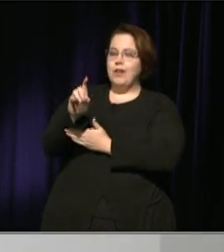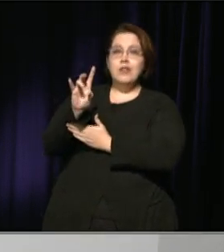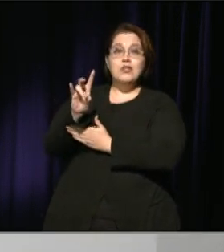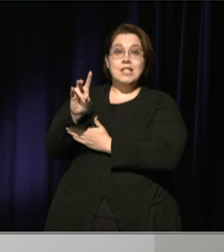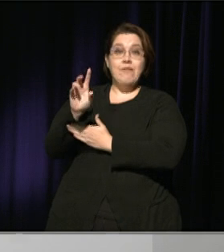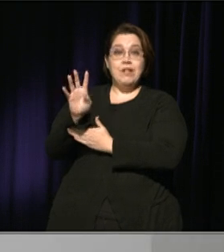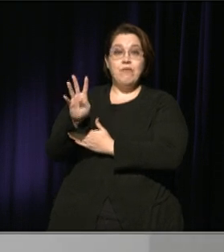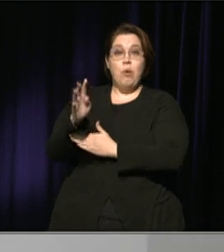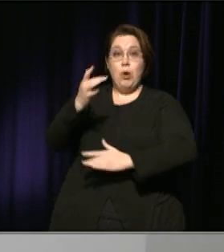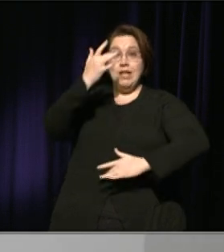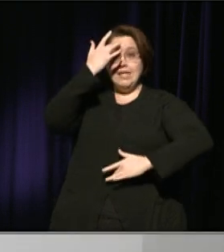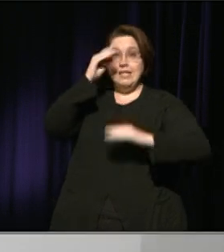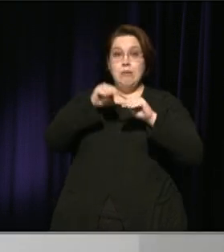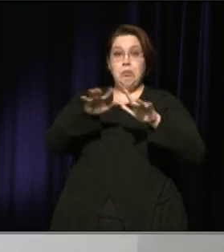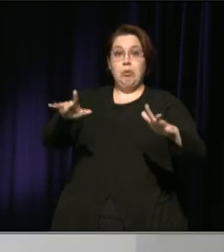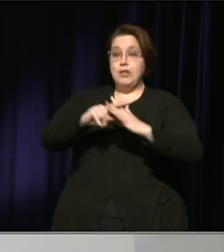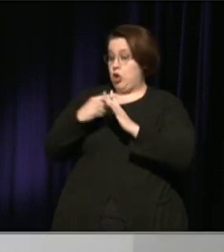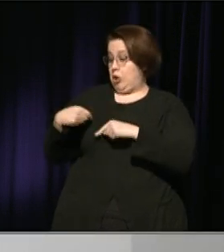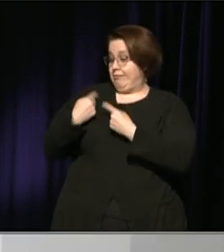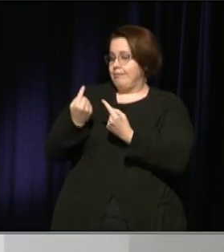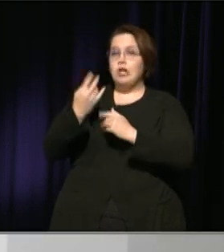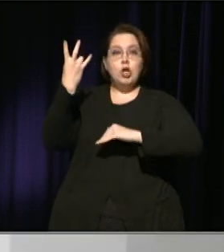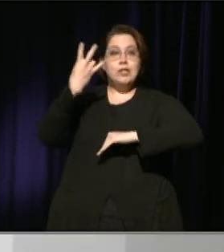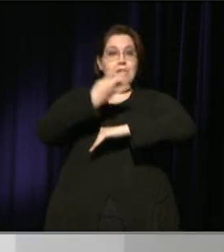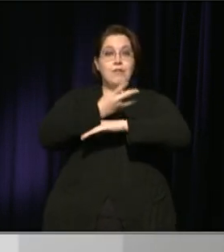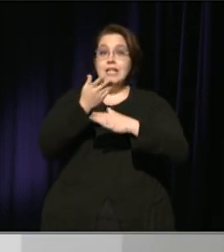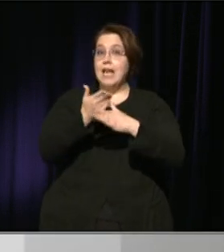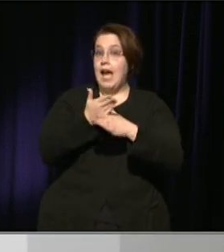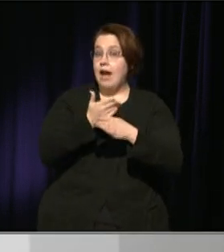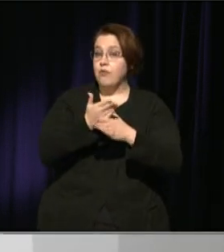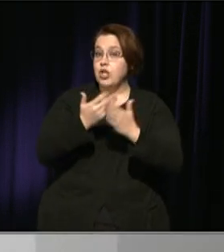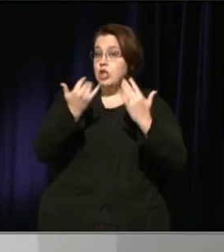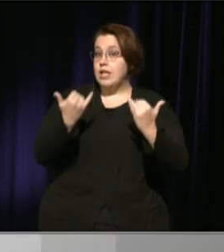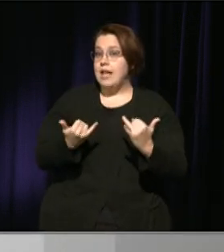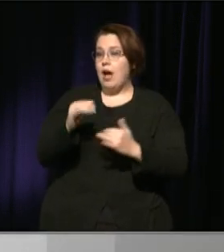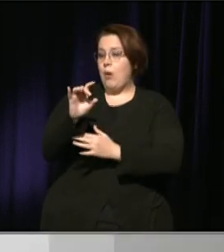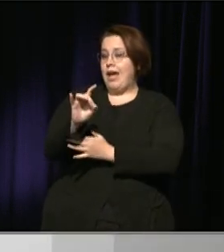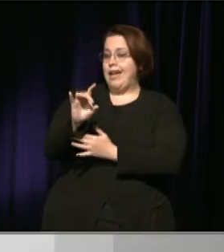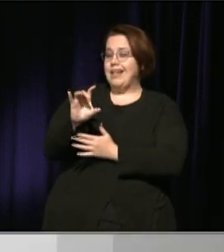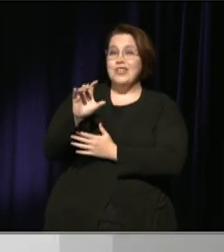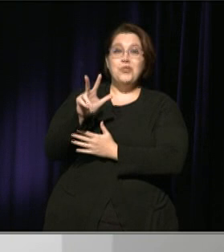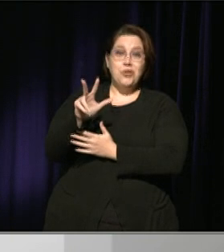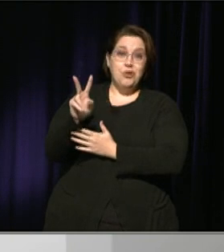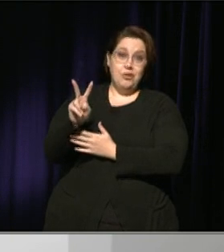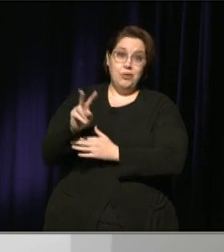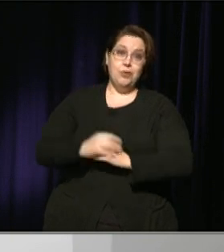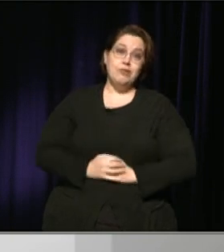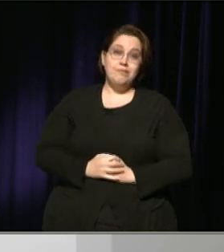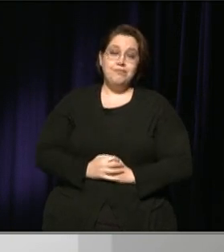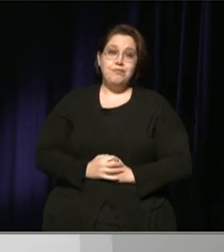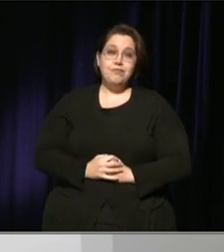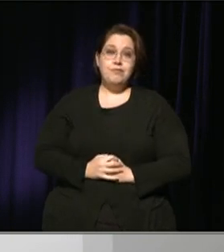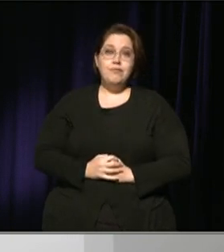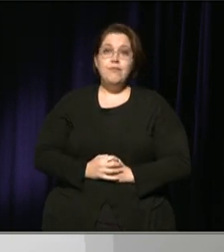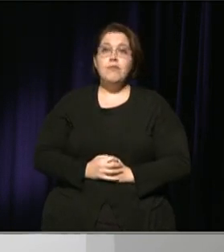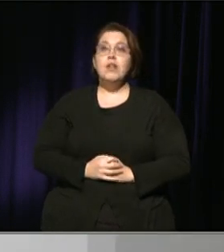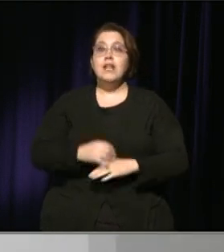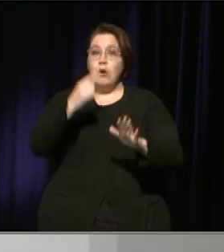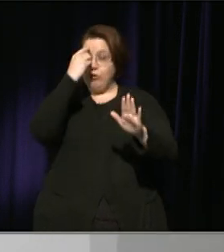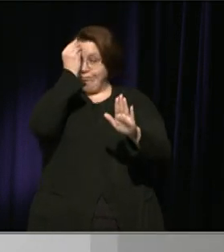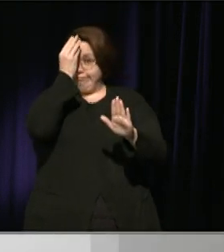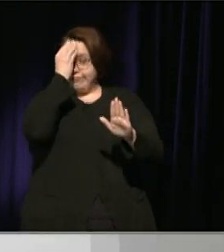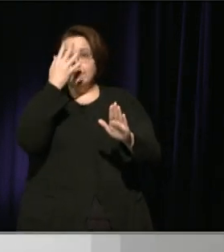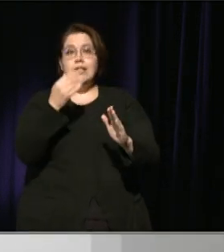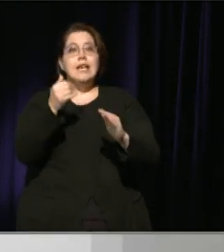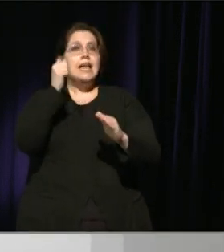81,174 since the pandemic began. Our 7-day moving average now is 832. For context, the daily